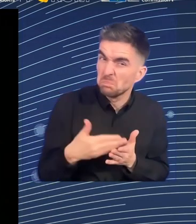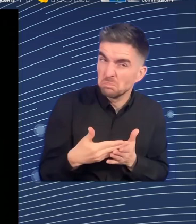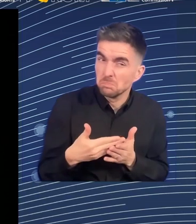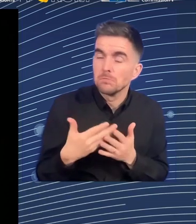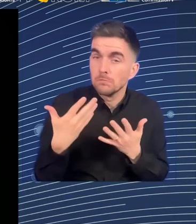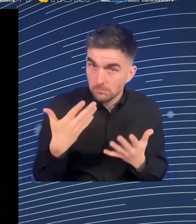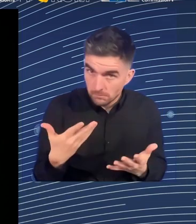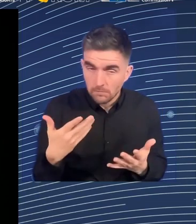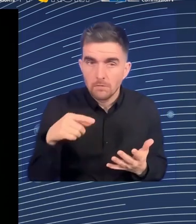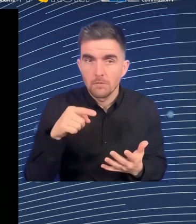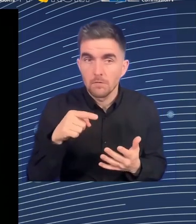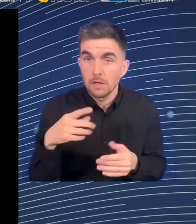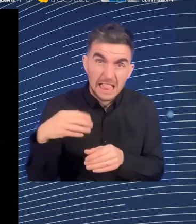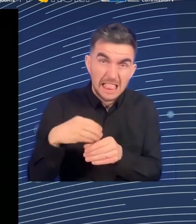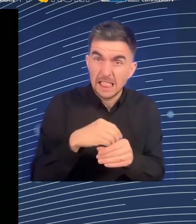social services.